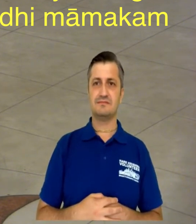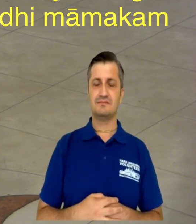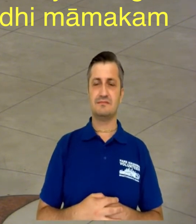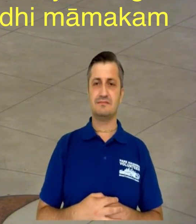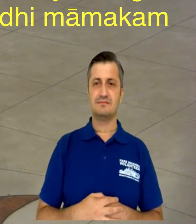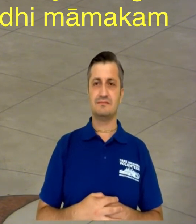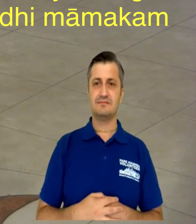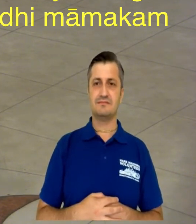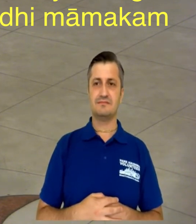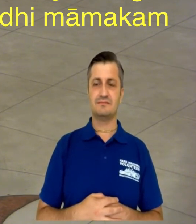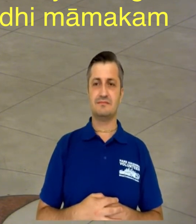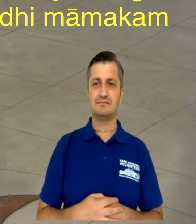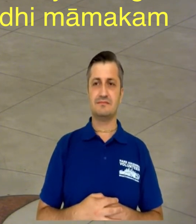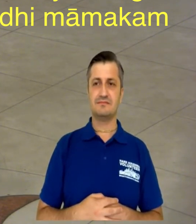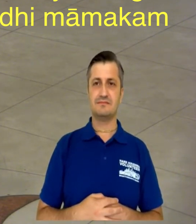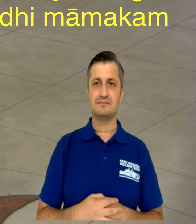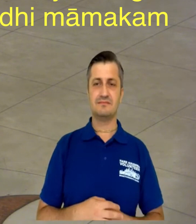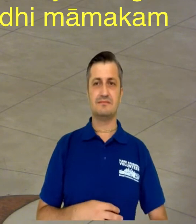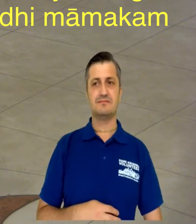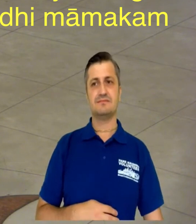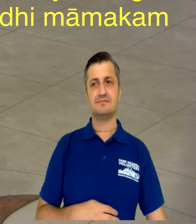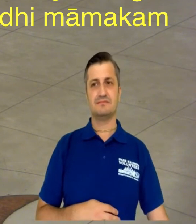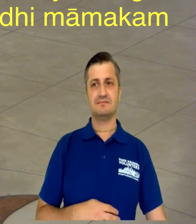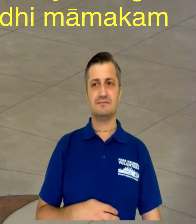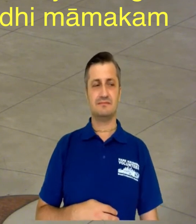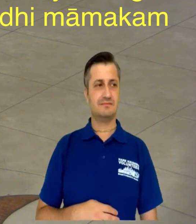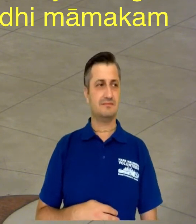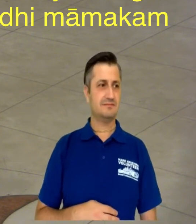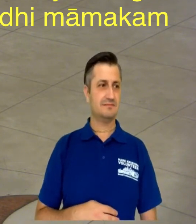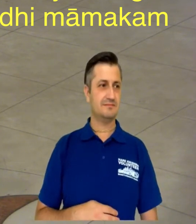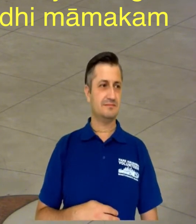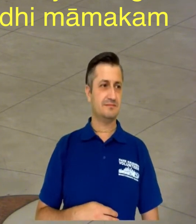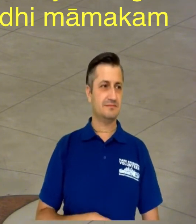Jagat Vasayate kilam